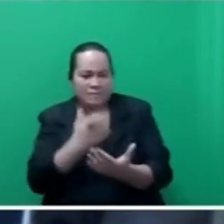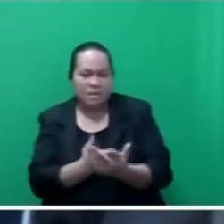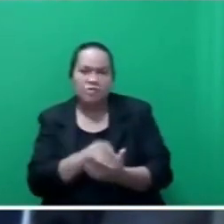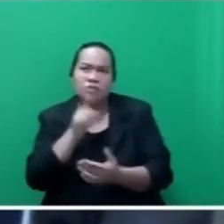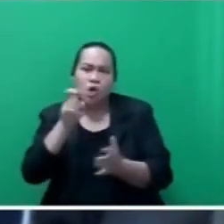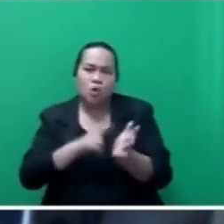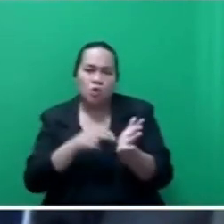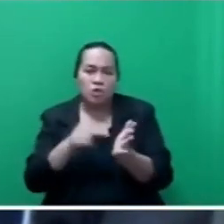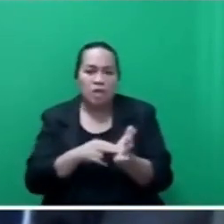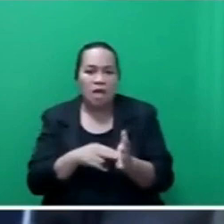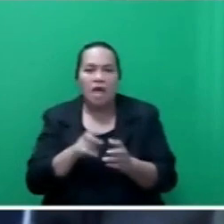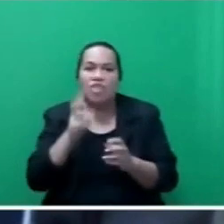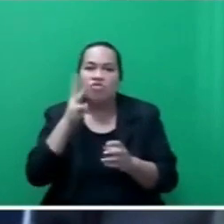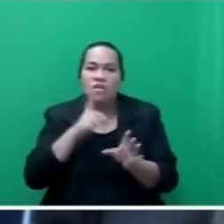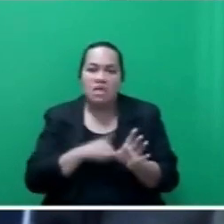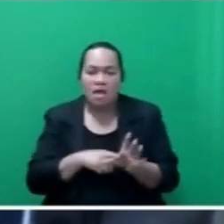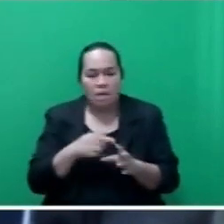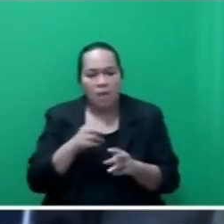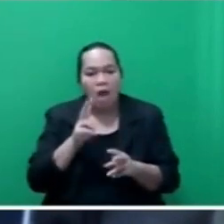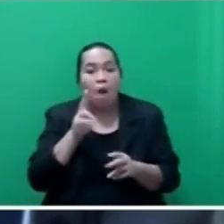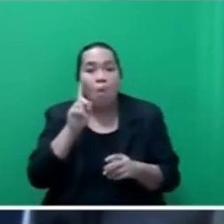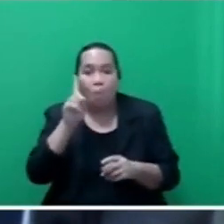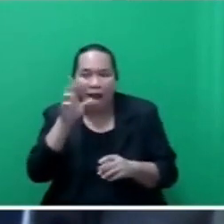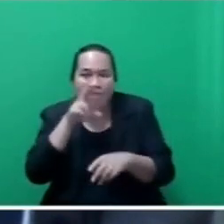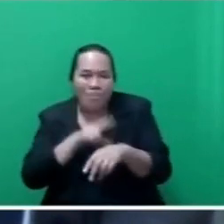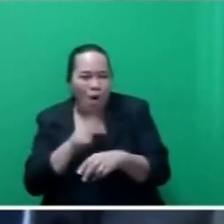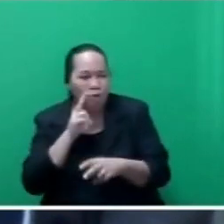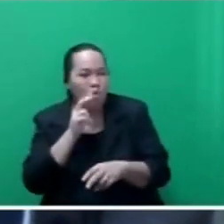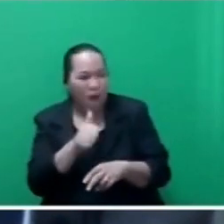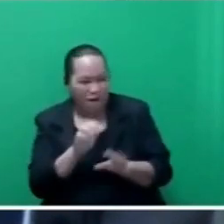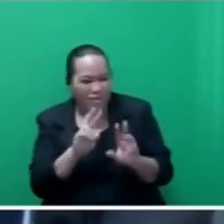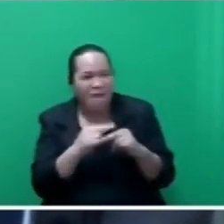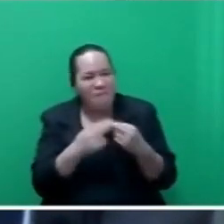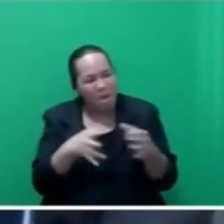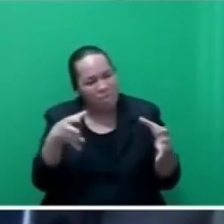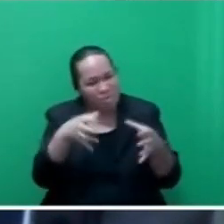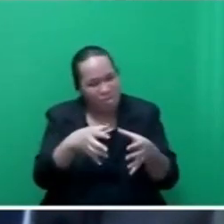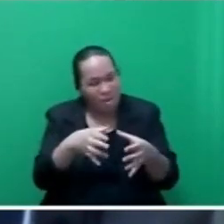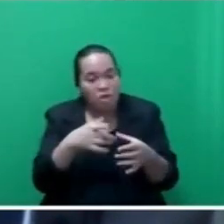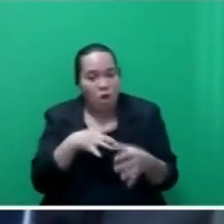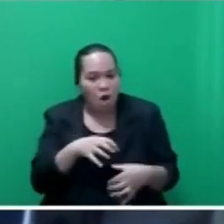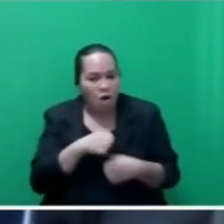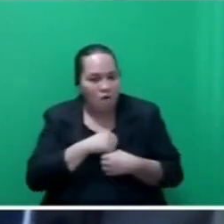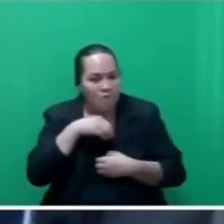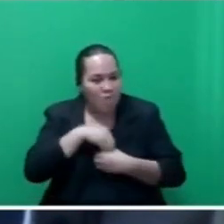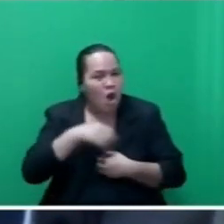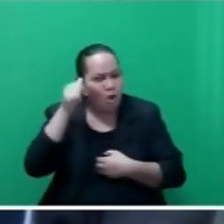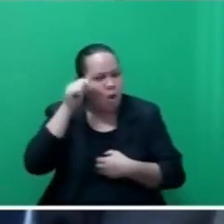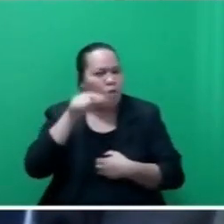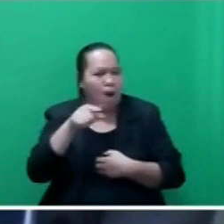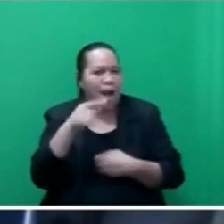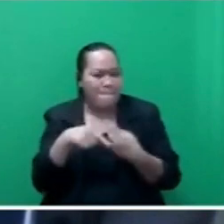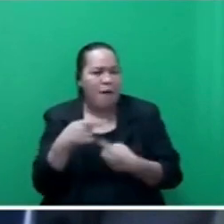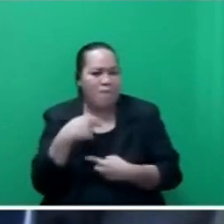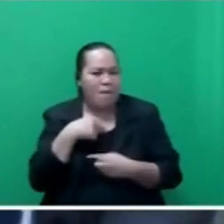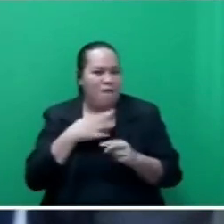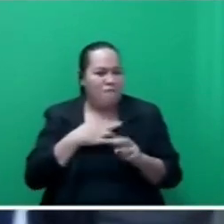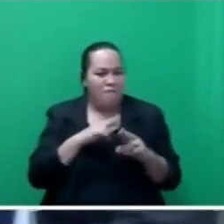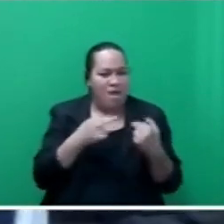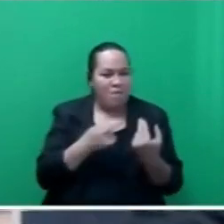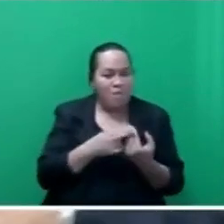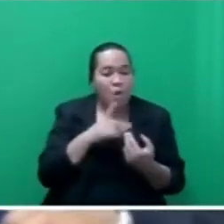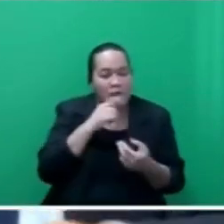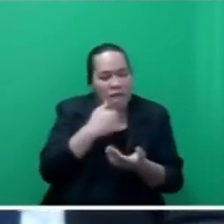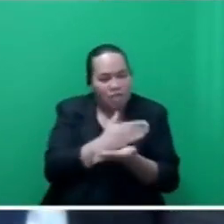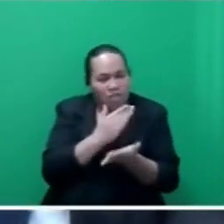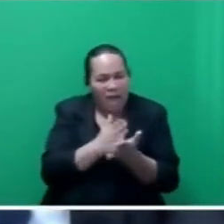that looked after you and looked after your family. And that confidence that you have with your general practitioner allows you to be able to share